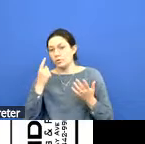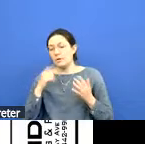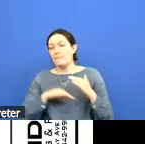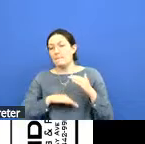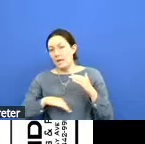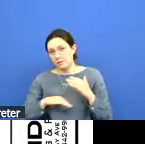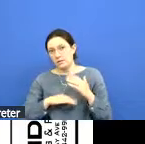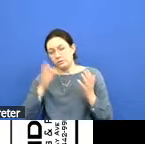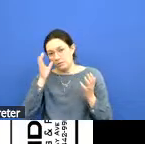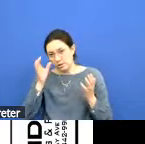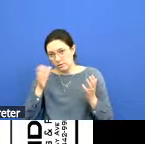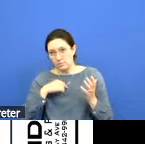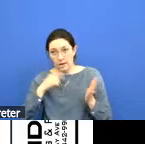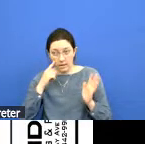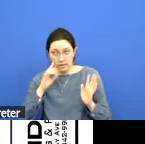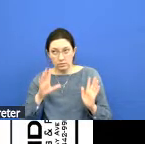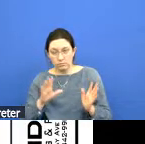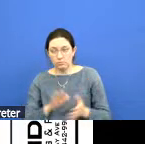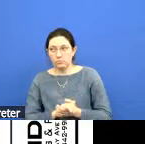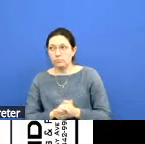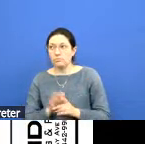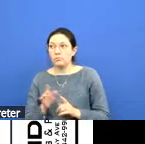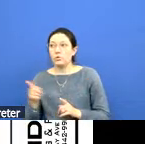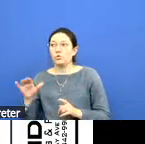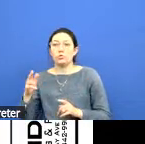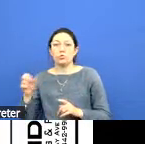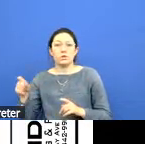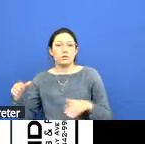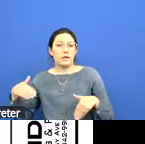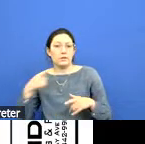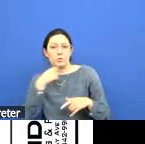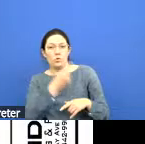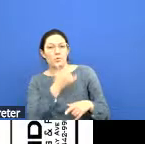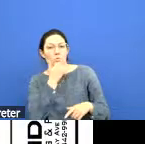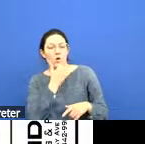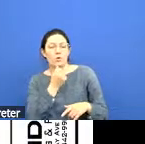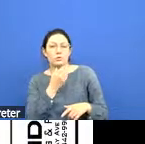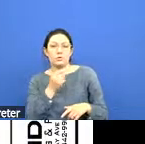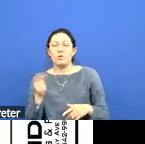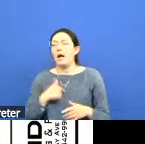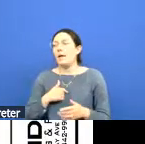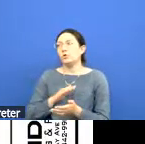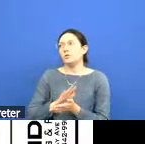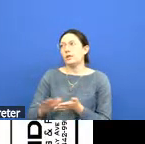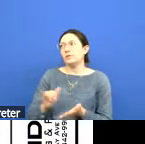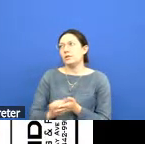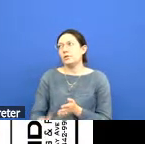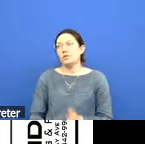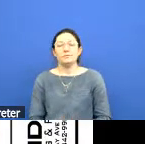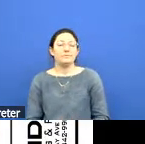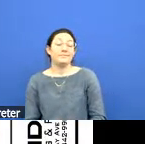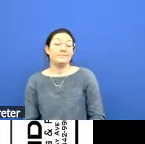principles. At least I think I do, if Chris hasn't corrected me, so I'm going to pretend I do. Yeah.